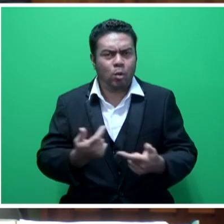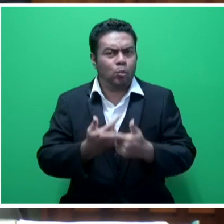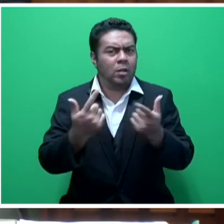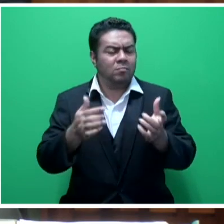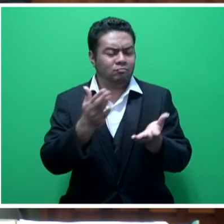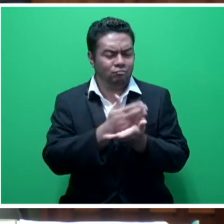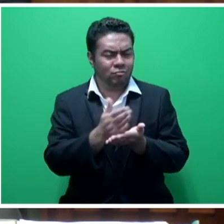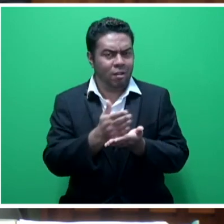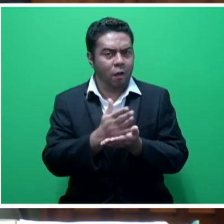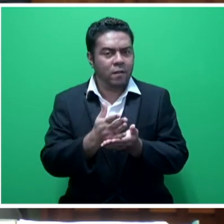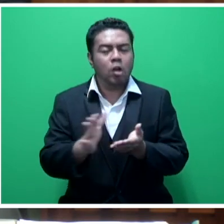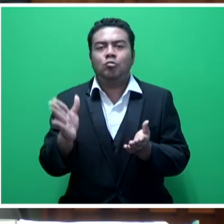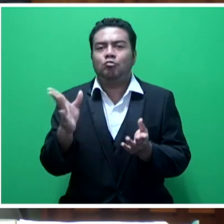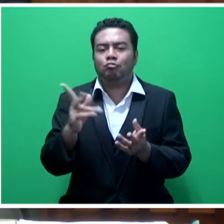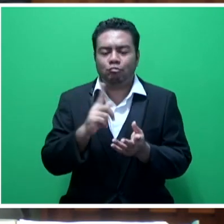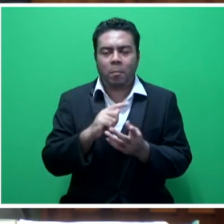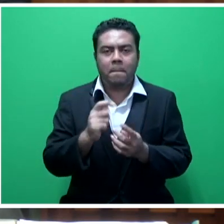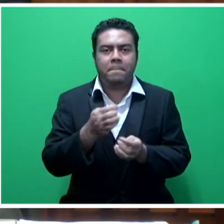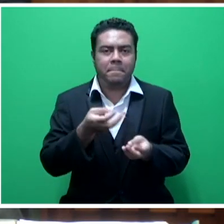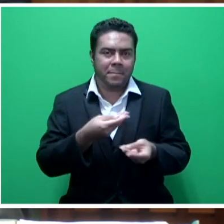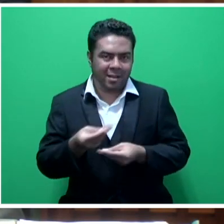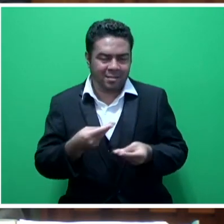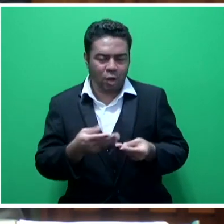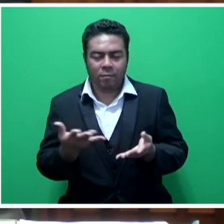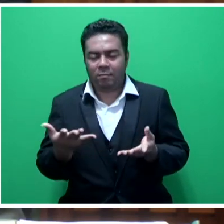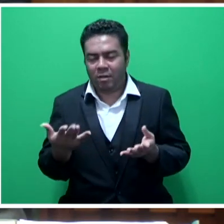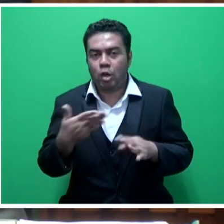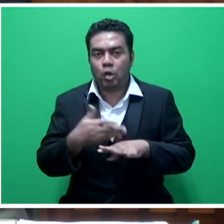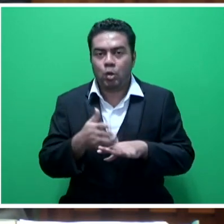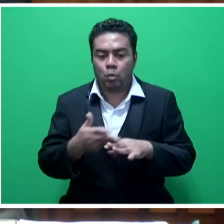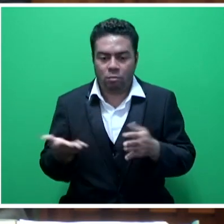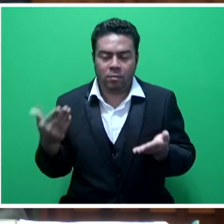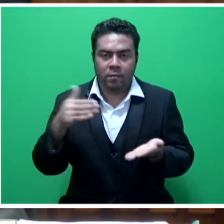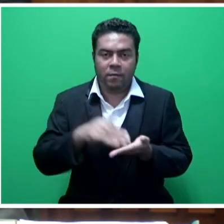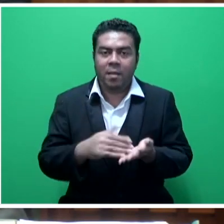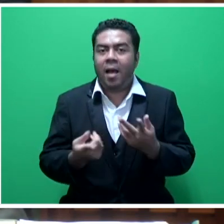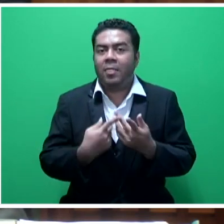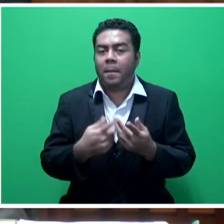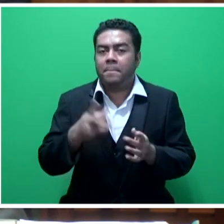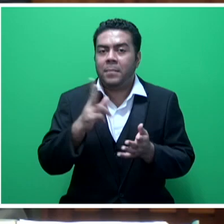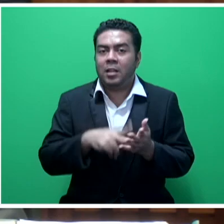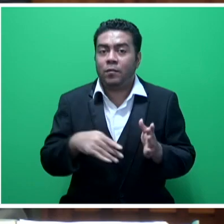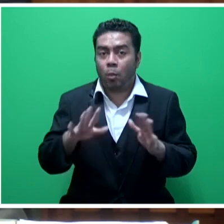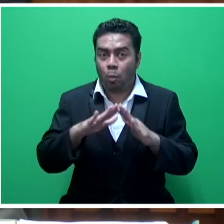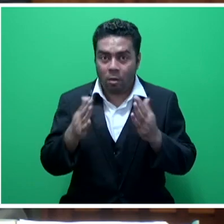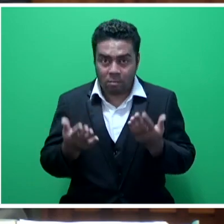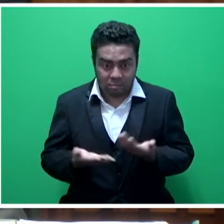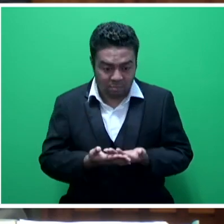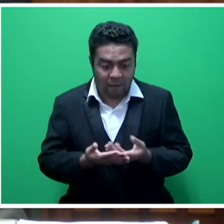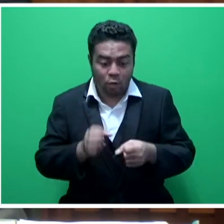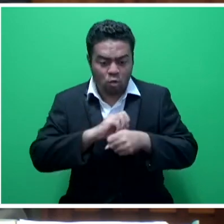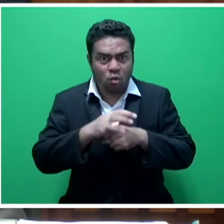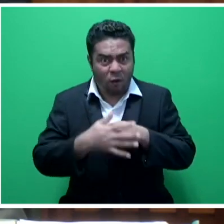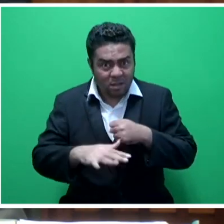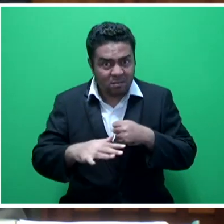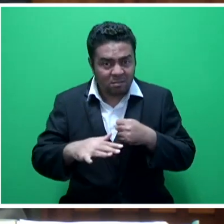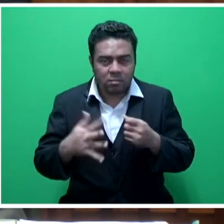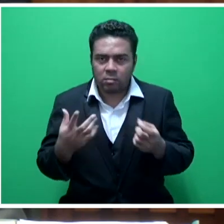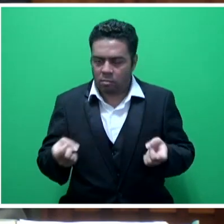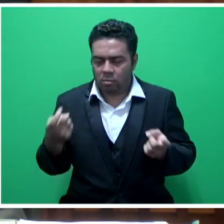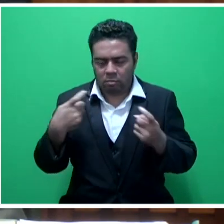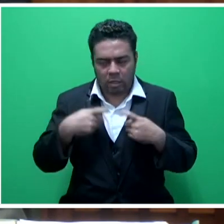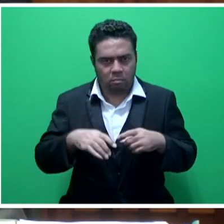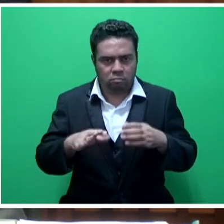our traditional markets and open flows of new arrivals from the other parts of the world. Otherwise, COVID or not, its viability could